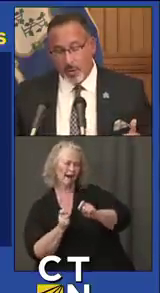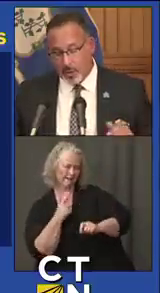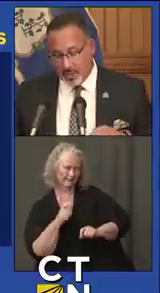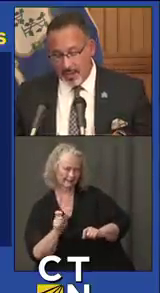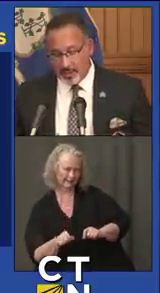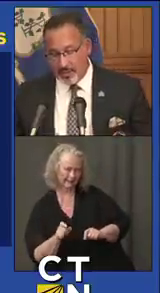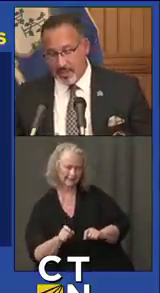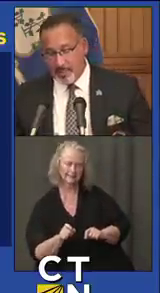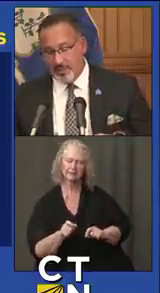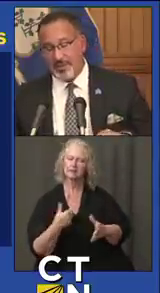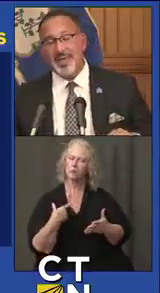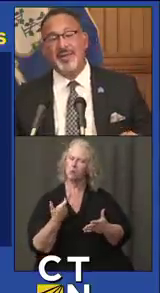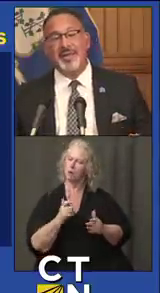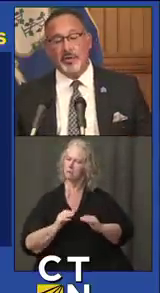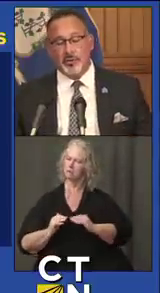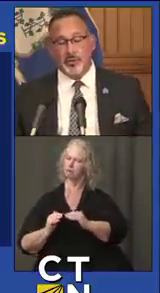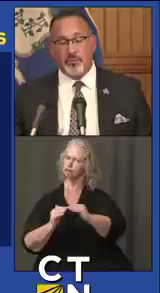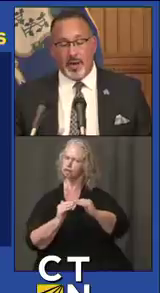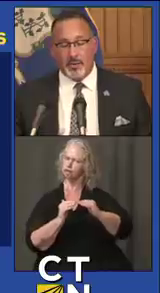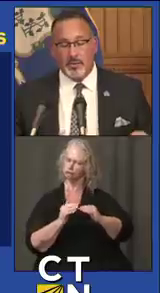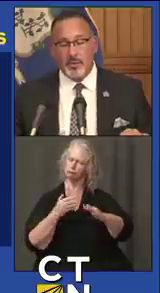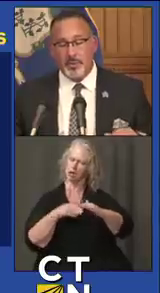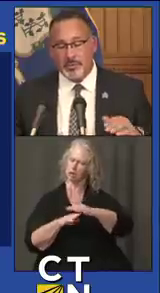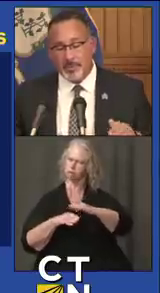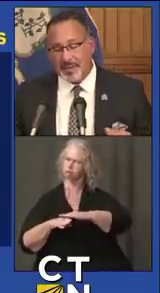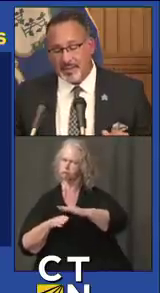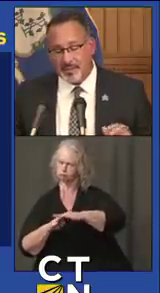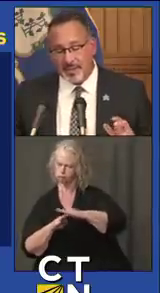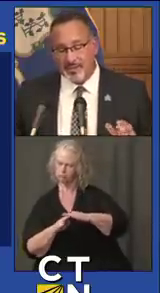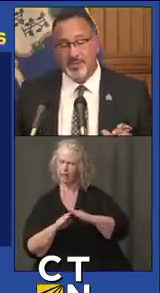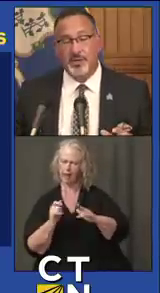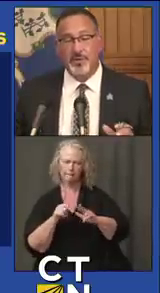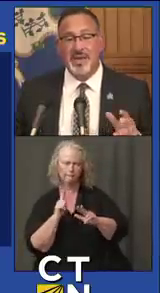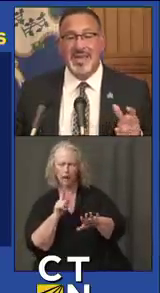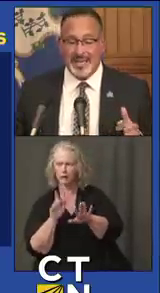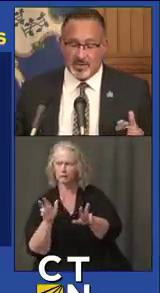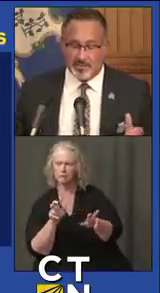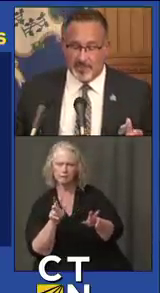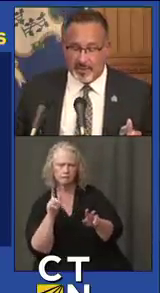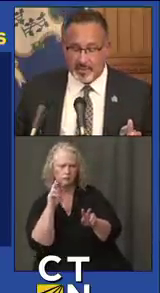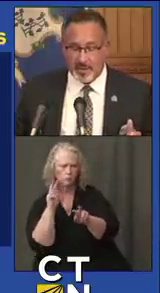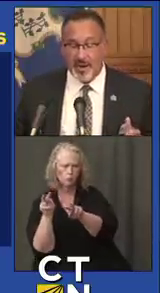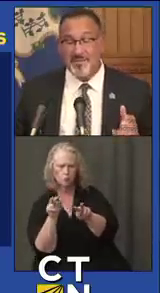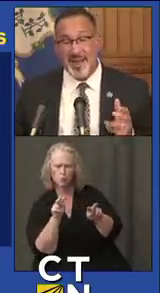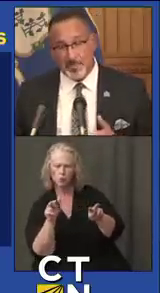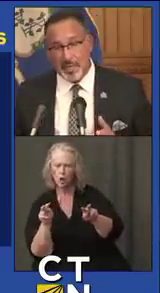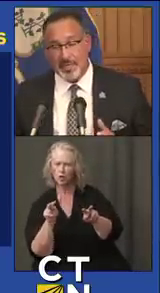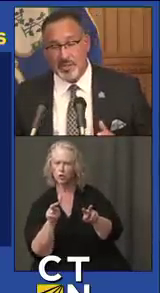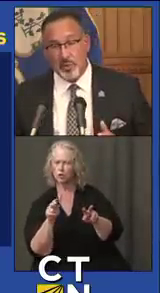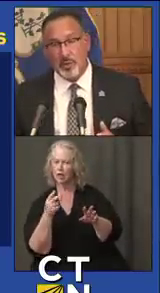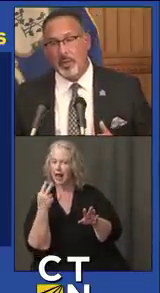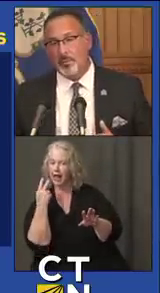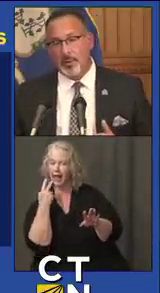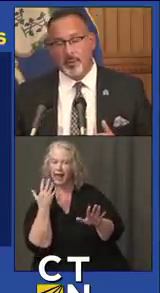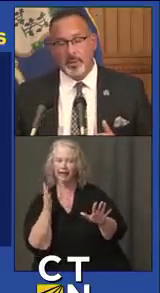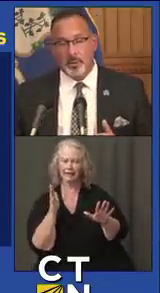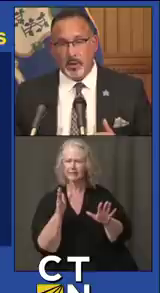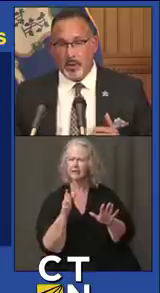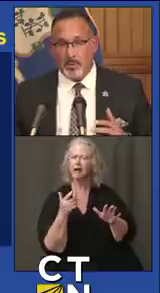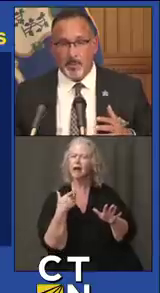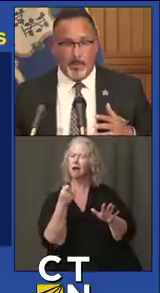promote equity and access, and maintain an ear to the ground to be responsive and consider the negative effects of not being in school,